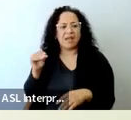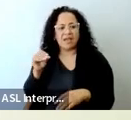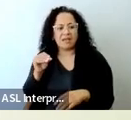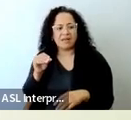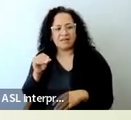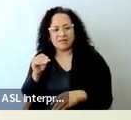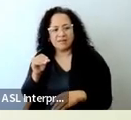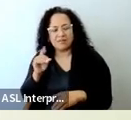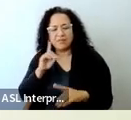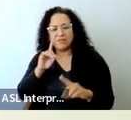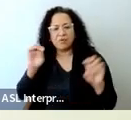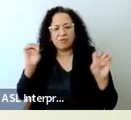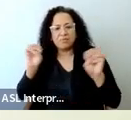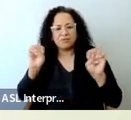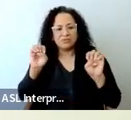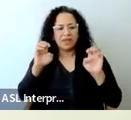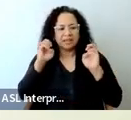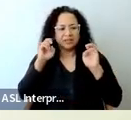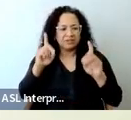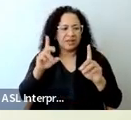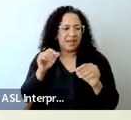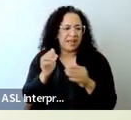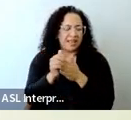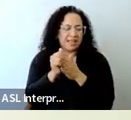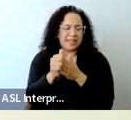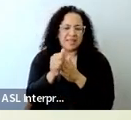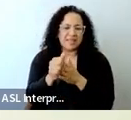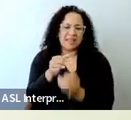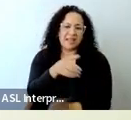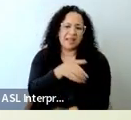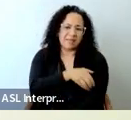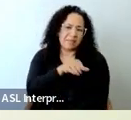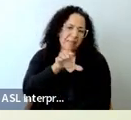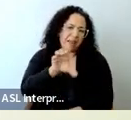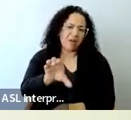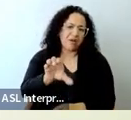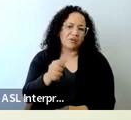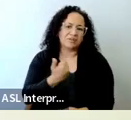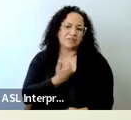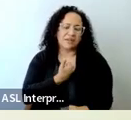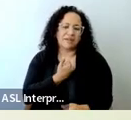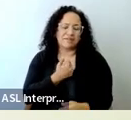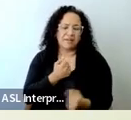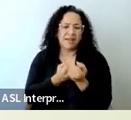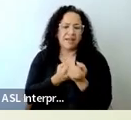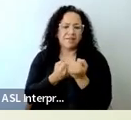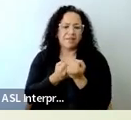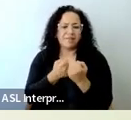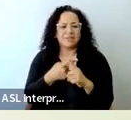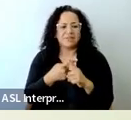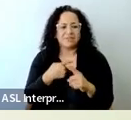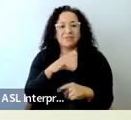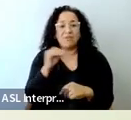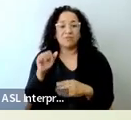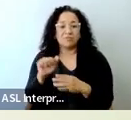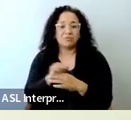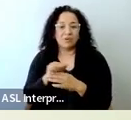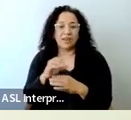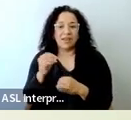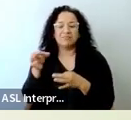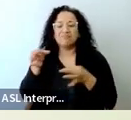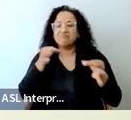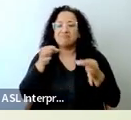for Emergency Education and Leaders Empowering Self-Advocates. I also co-train and tell my experience